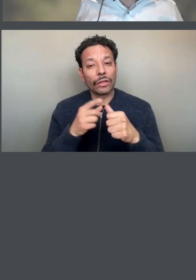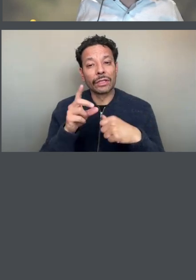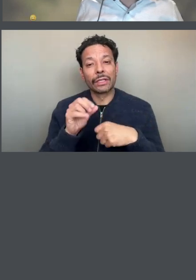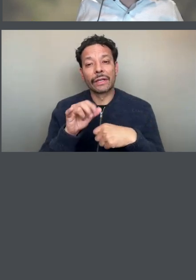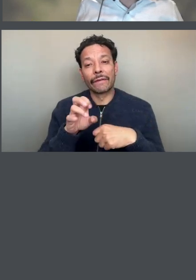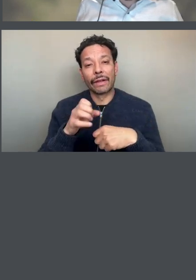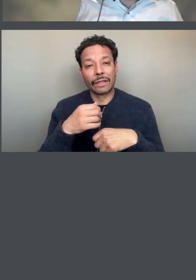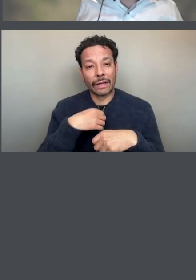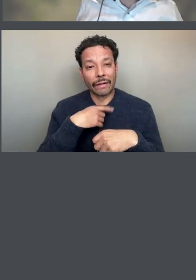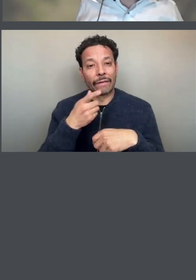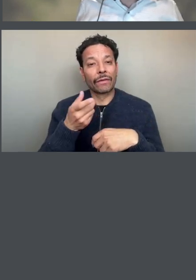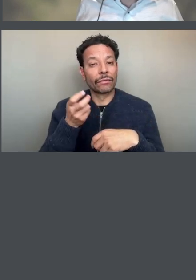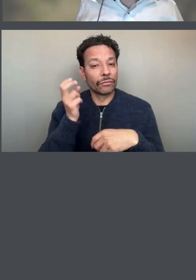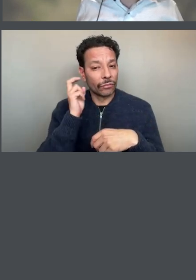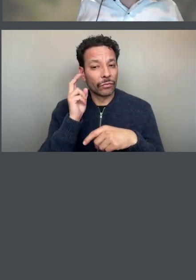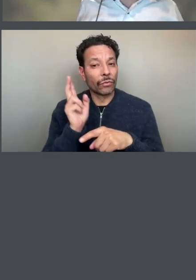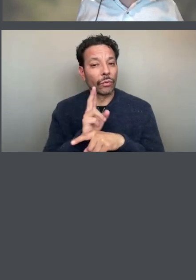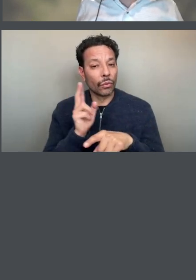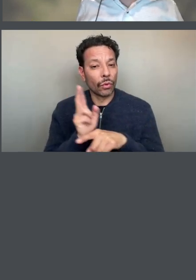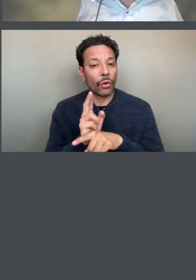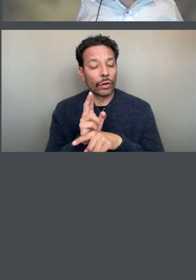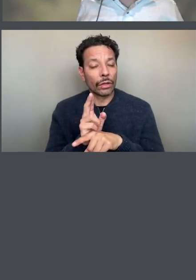had processors that were worn